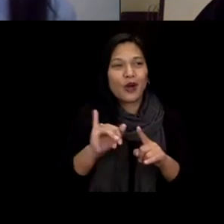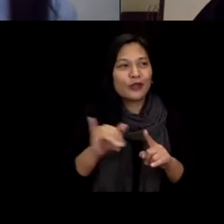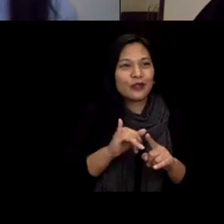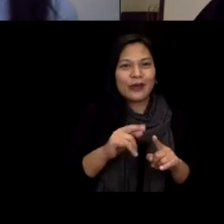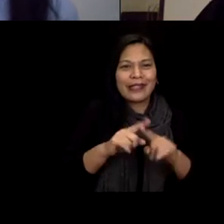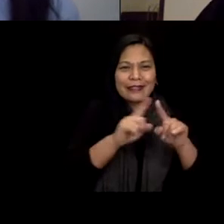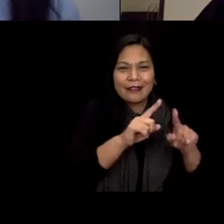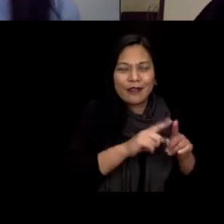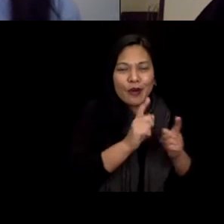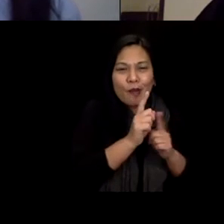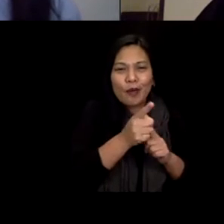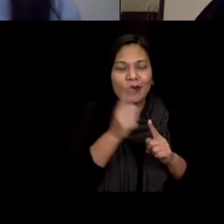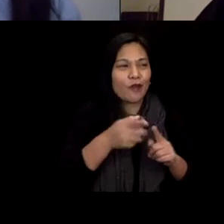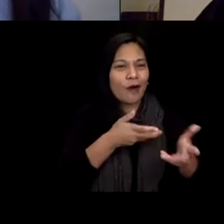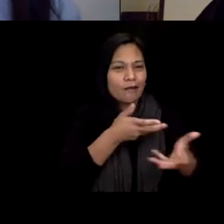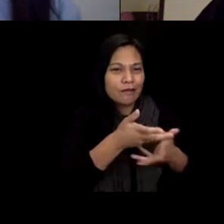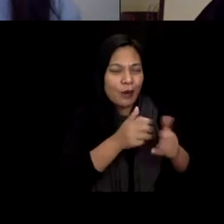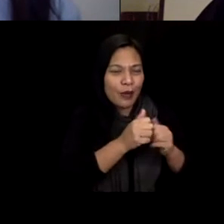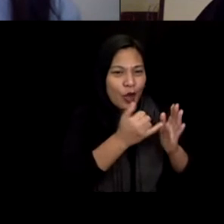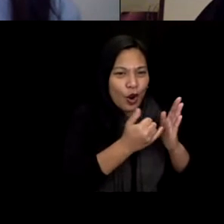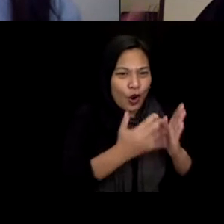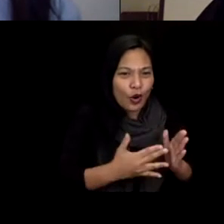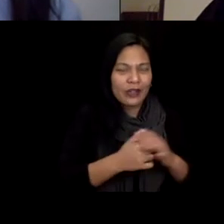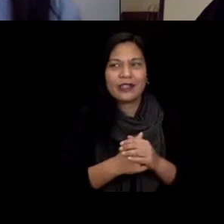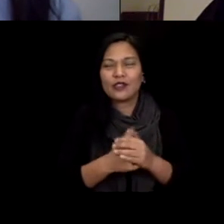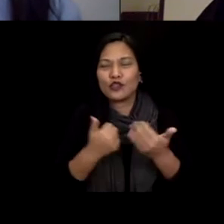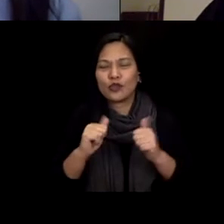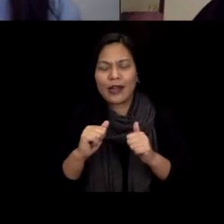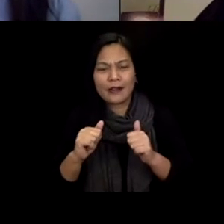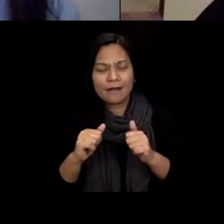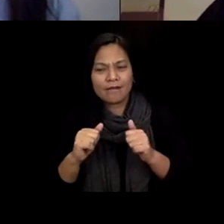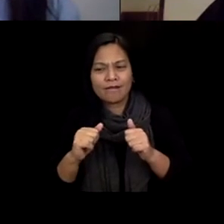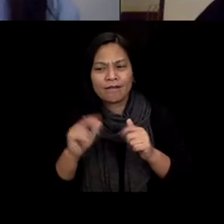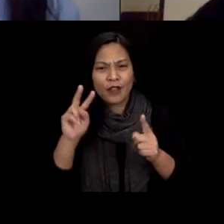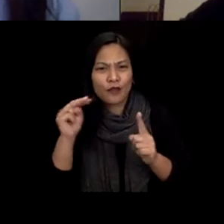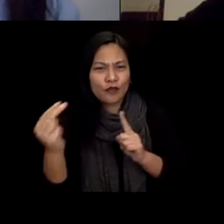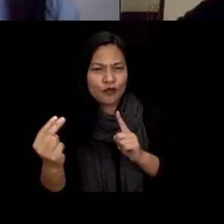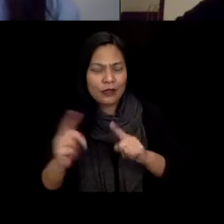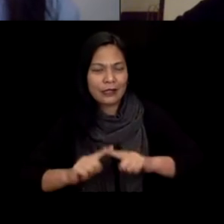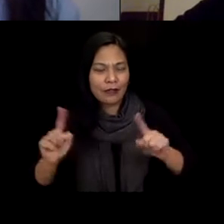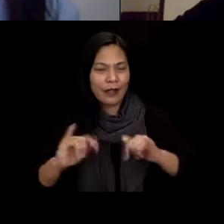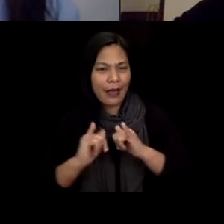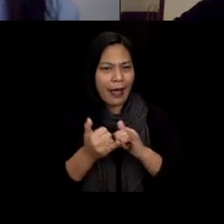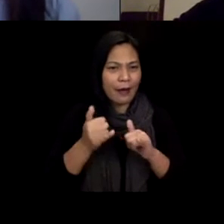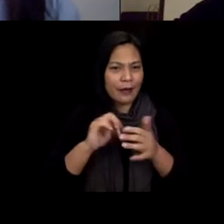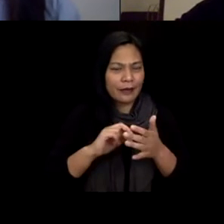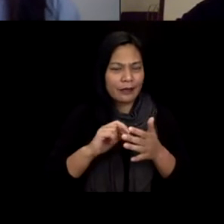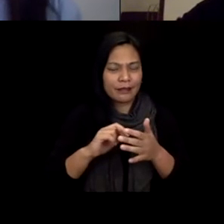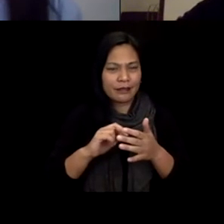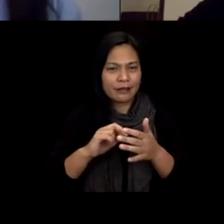working with folks to just try to reframe what access can be and should be was very important, I